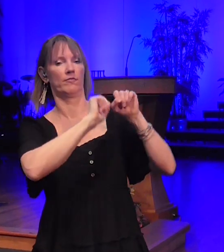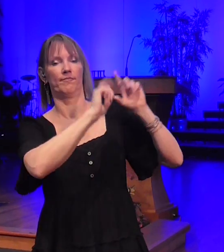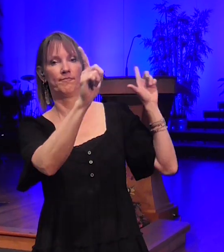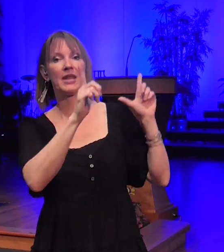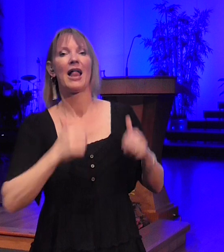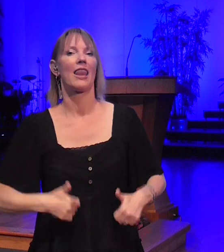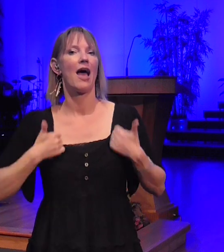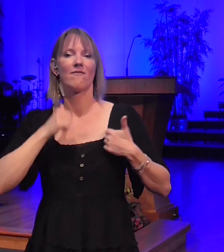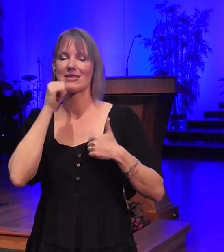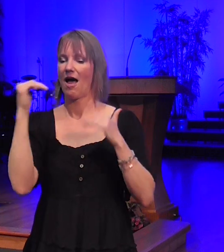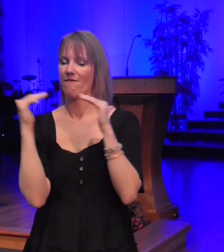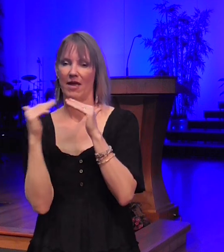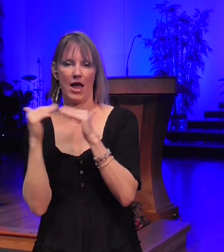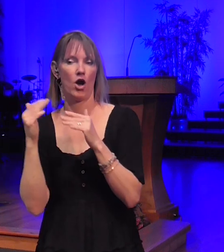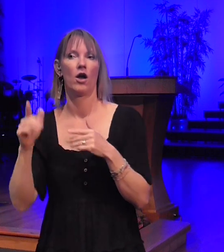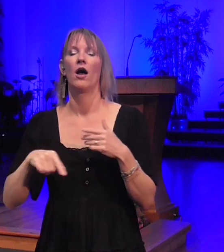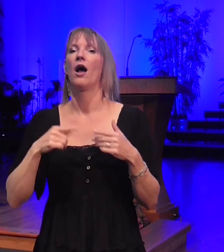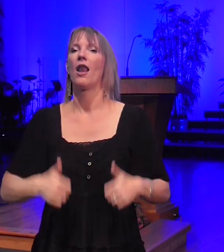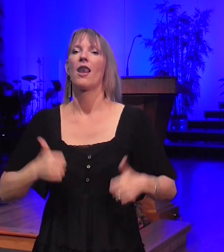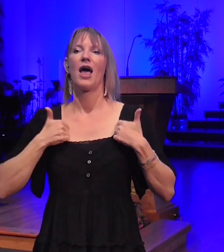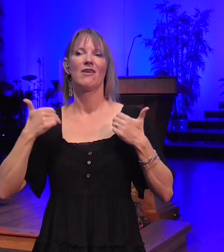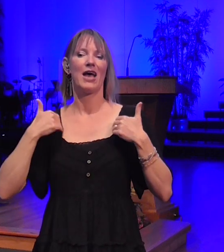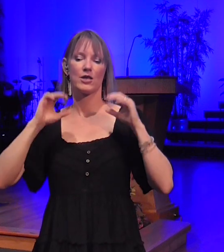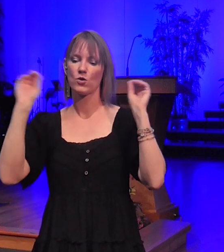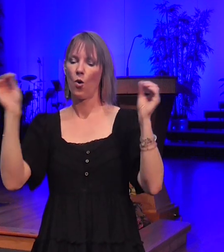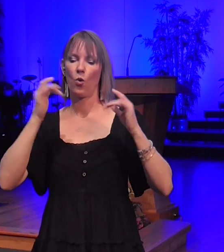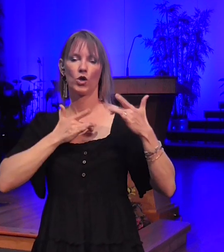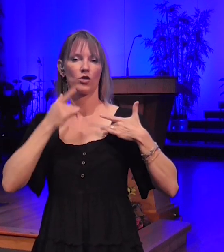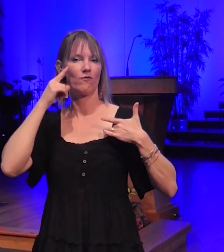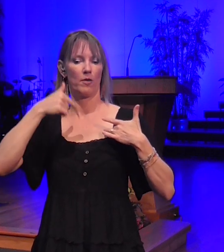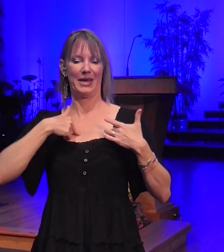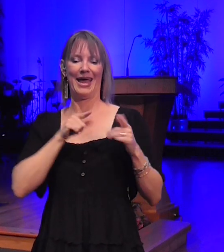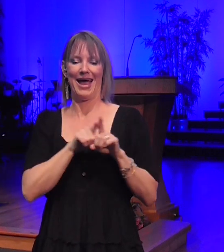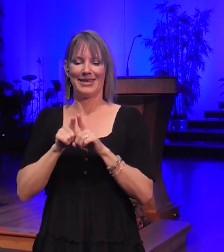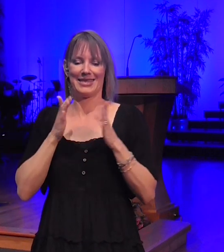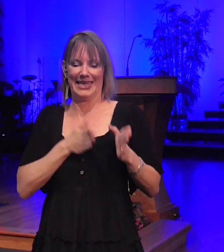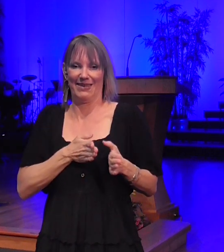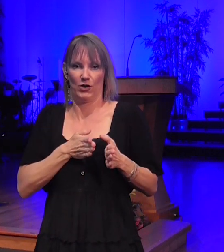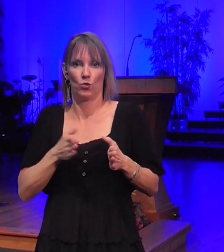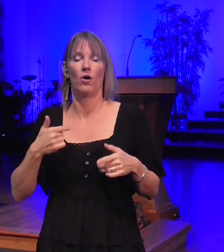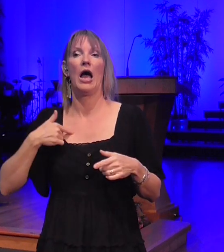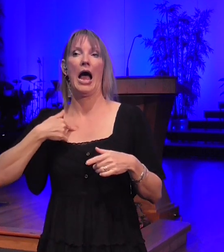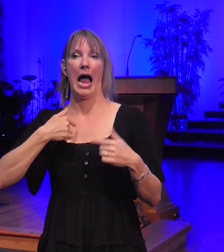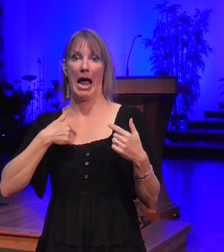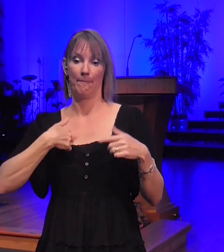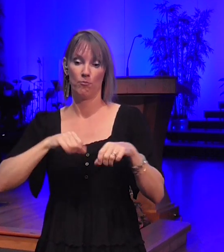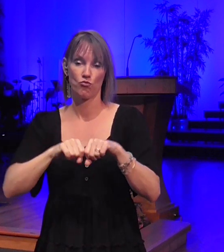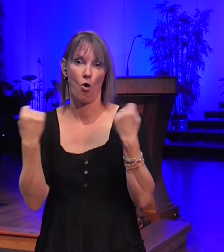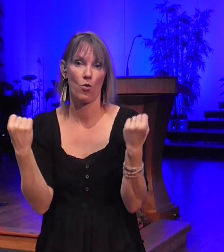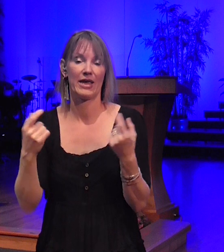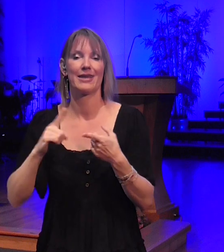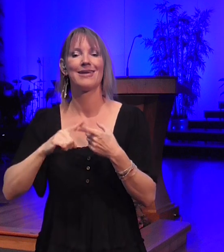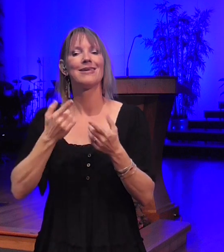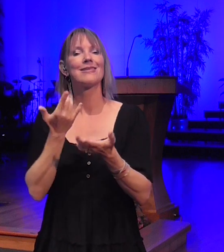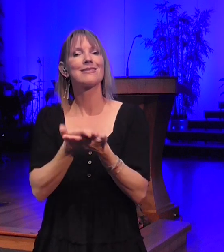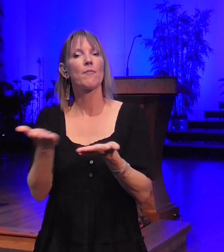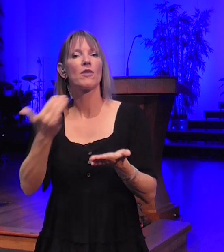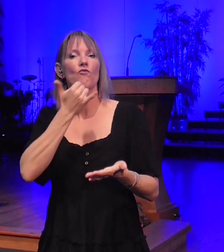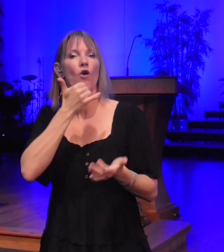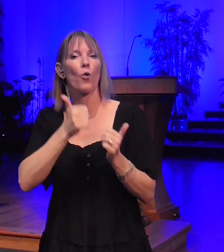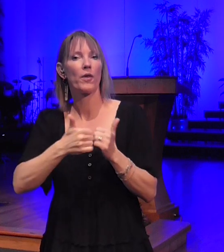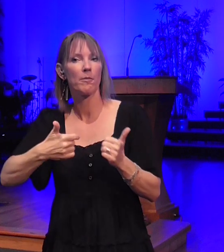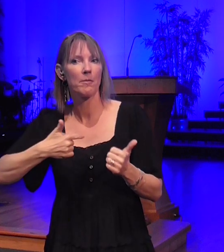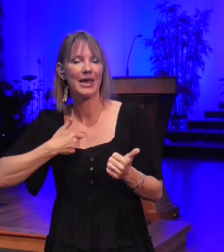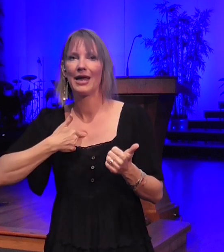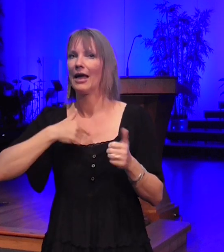unfair. Life has zero concern for me as an individual. I am broken. There is something wrong with me that will never